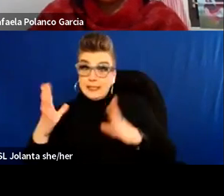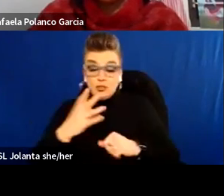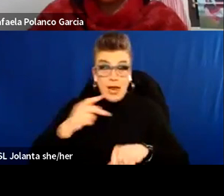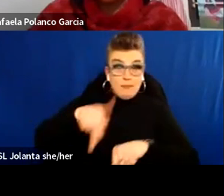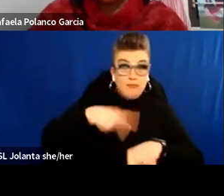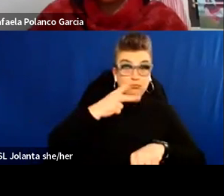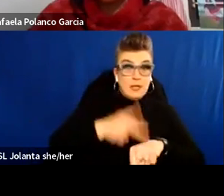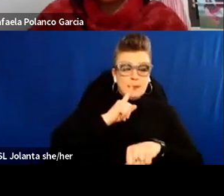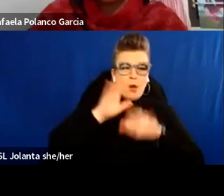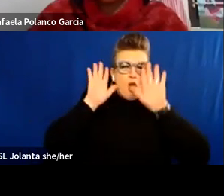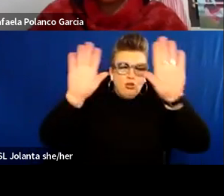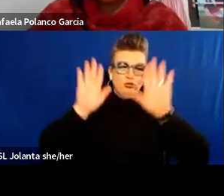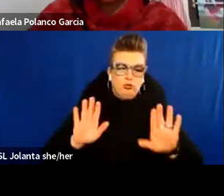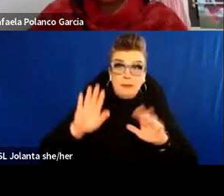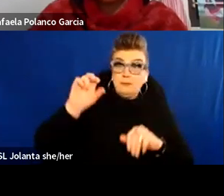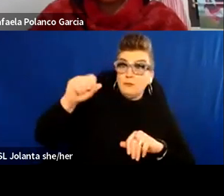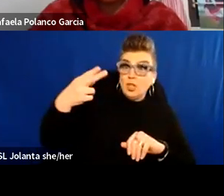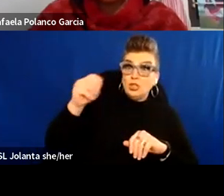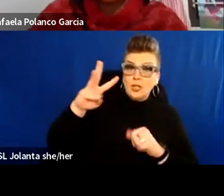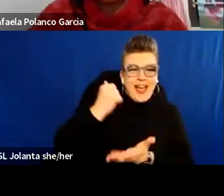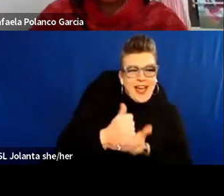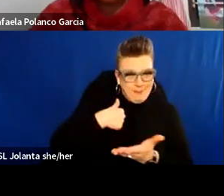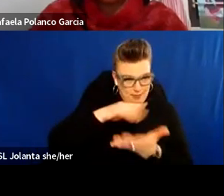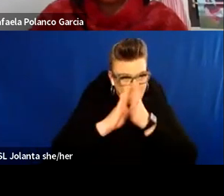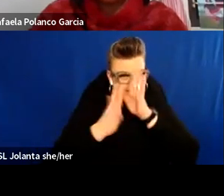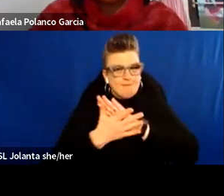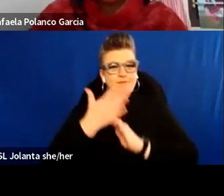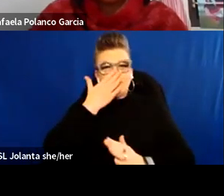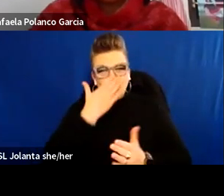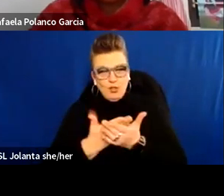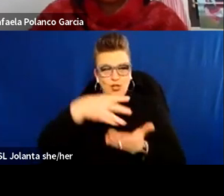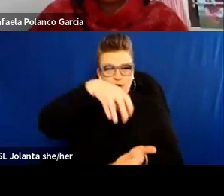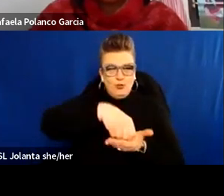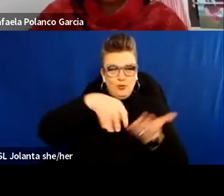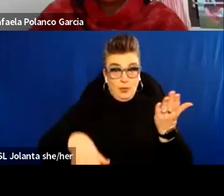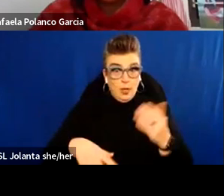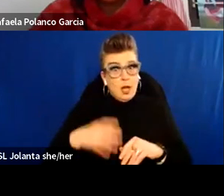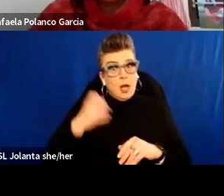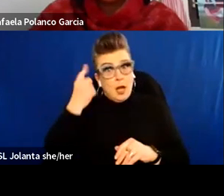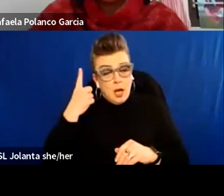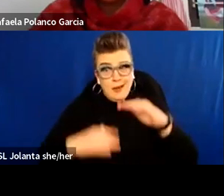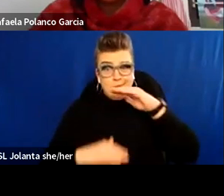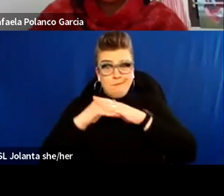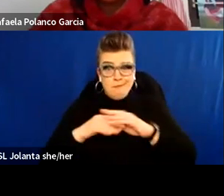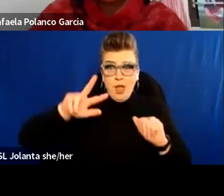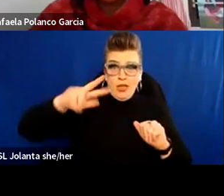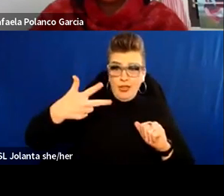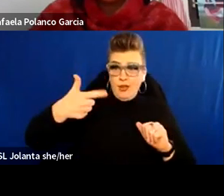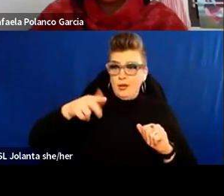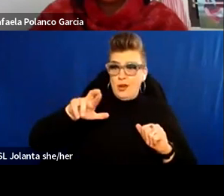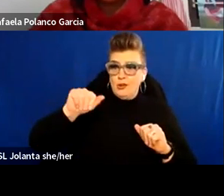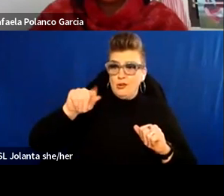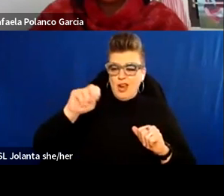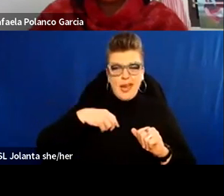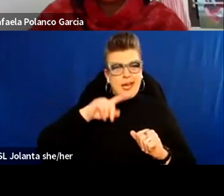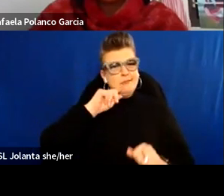are great the shot helped me to become a good student since it only goes to third grade i had to leave